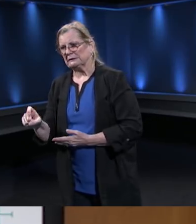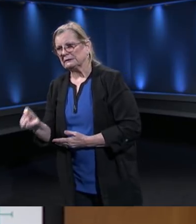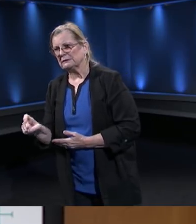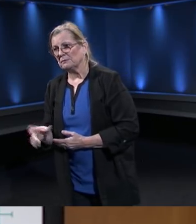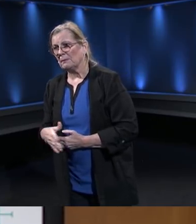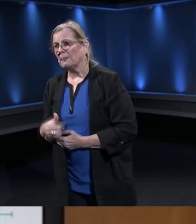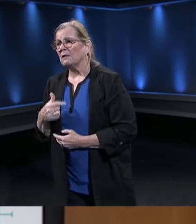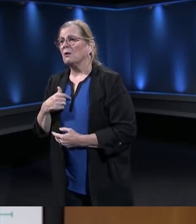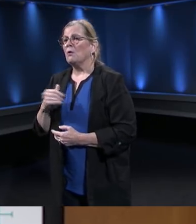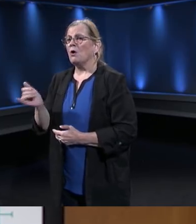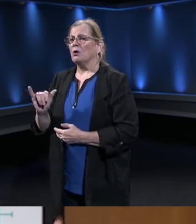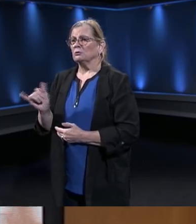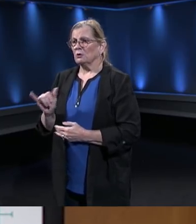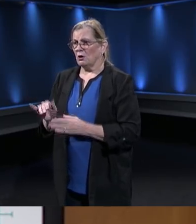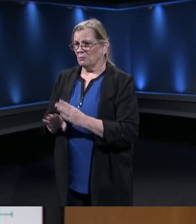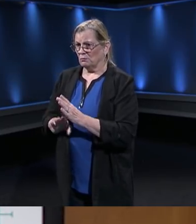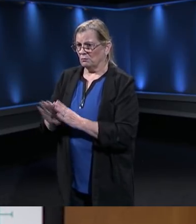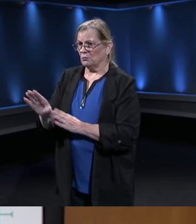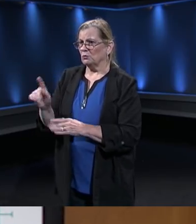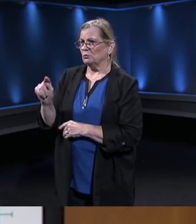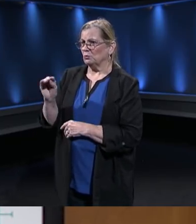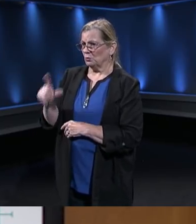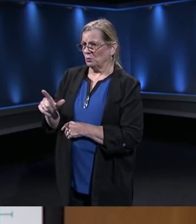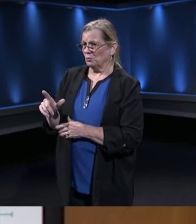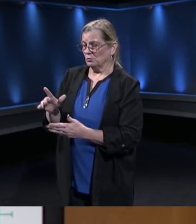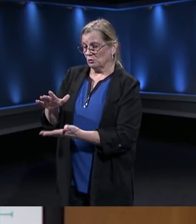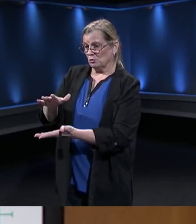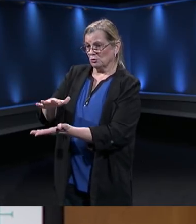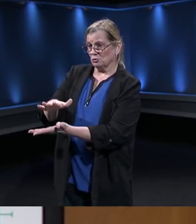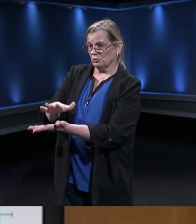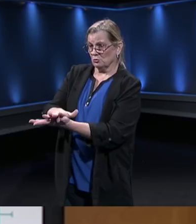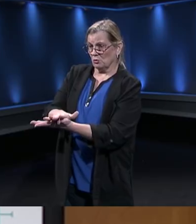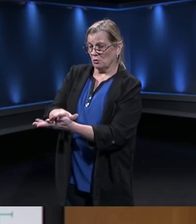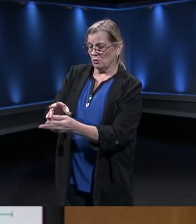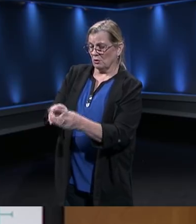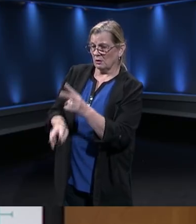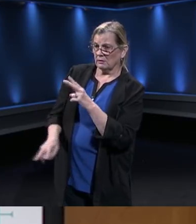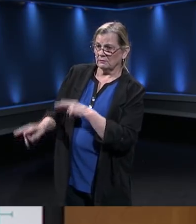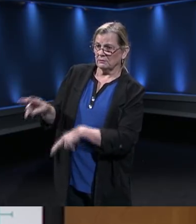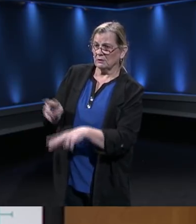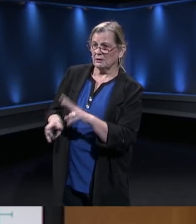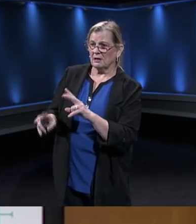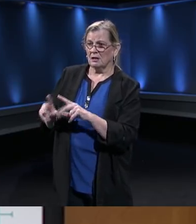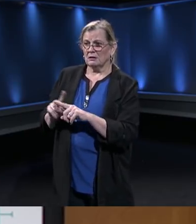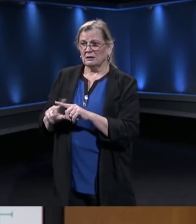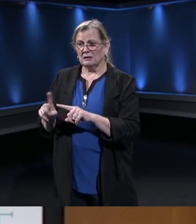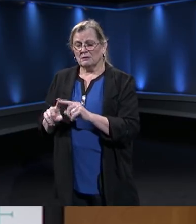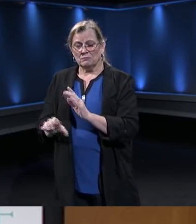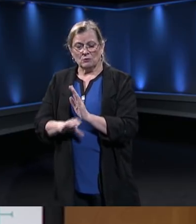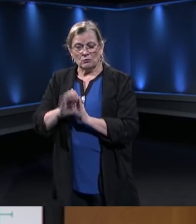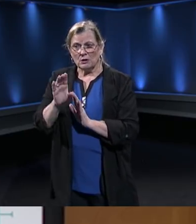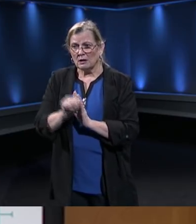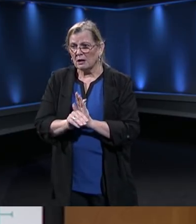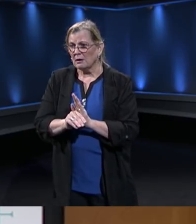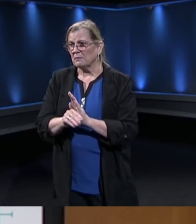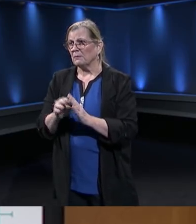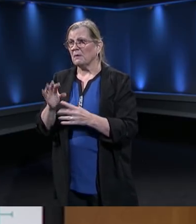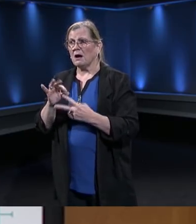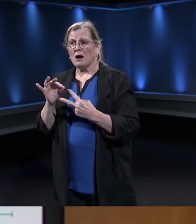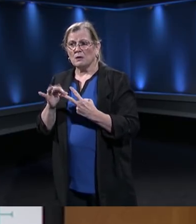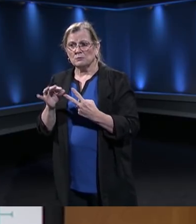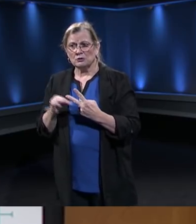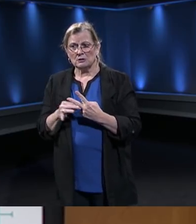tool for schools to be able to look at different curriculums and options available for their students and their